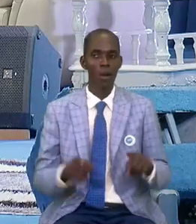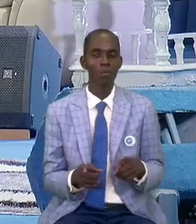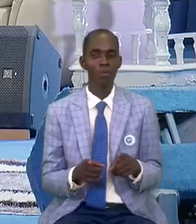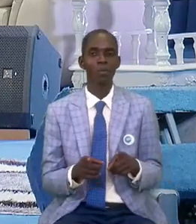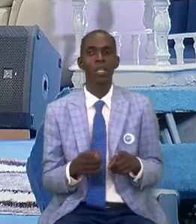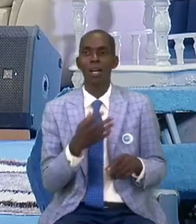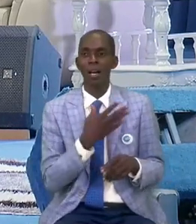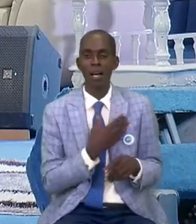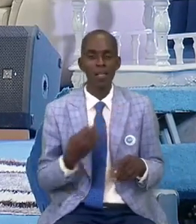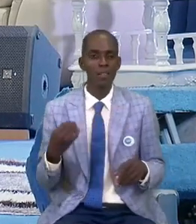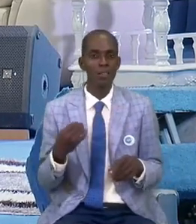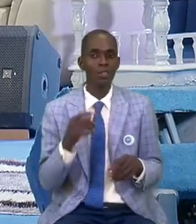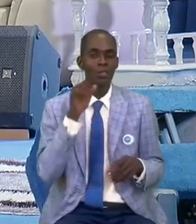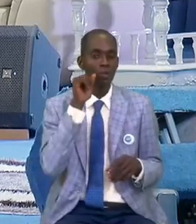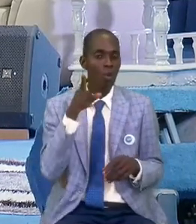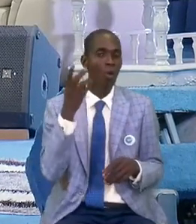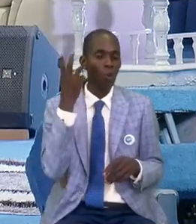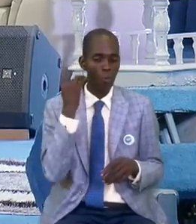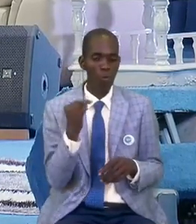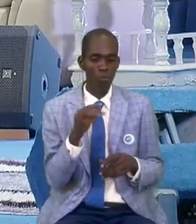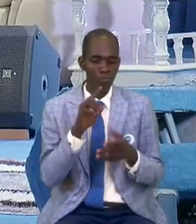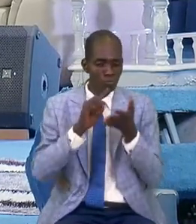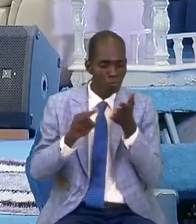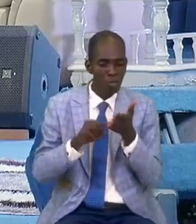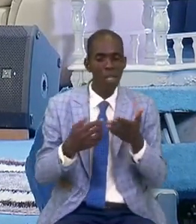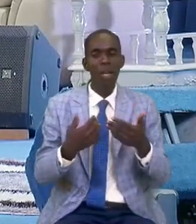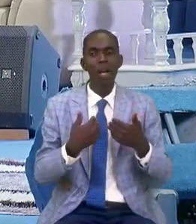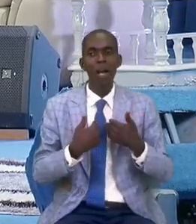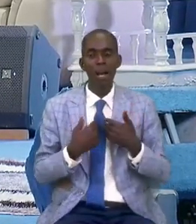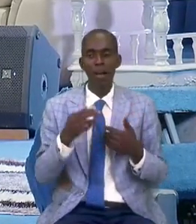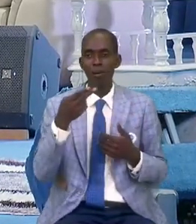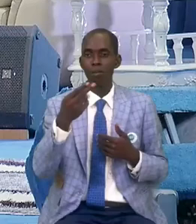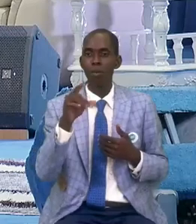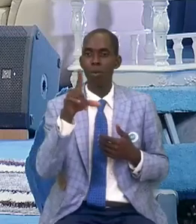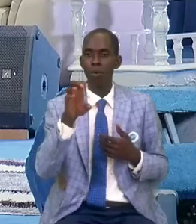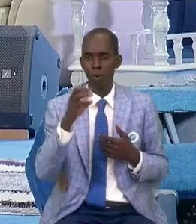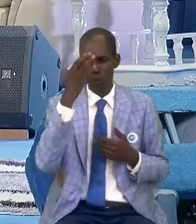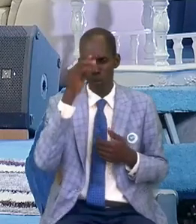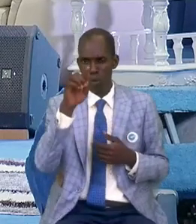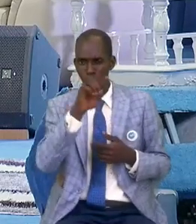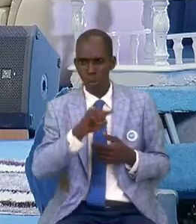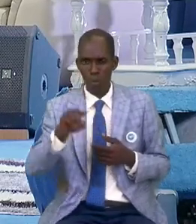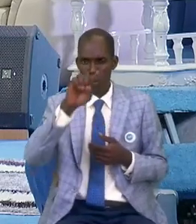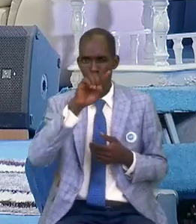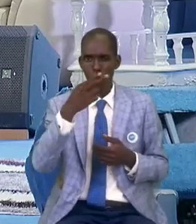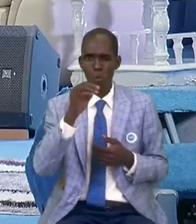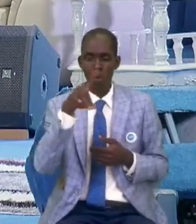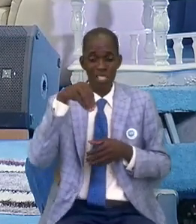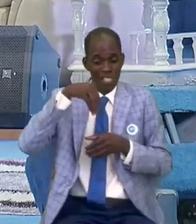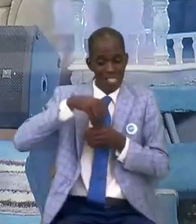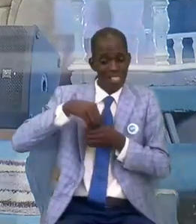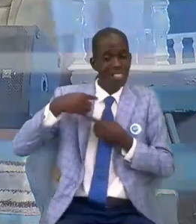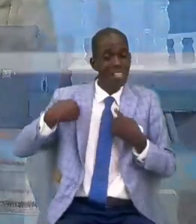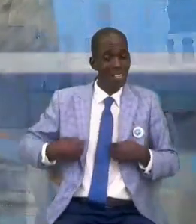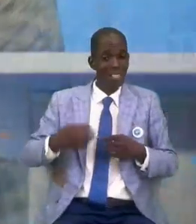hole in the heart. Now, when somebody has hole in the heart, it's like the heart is the center of the life, and then to